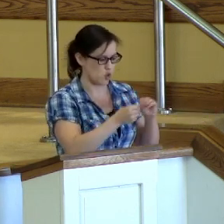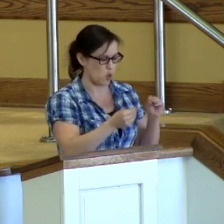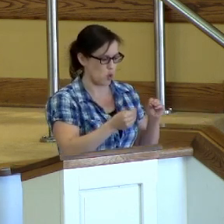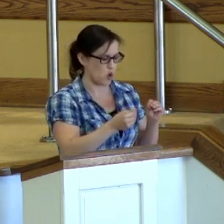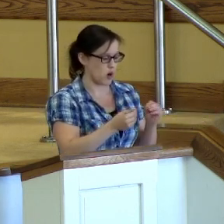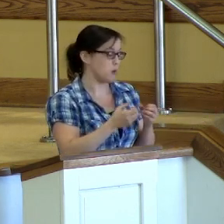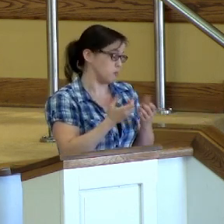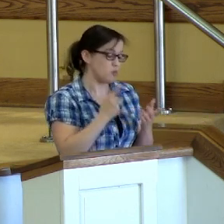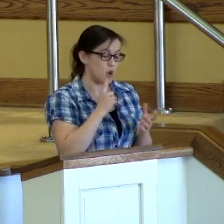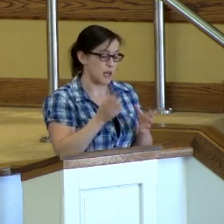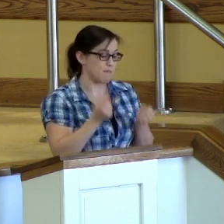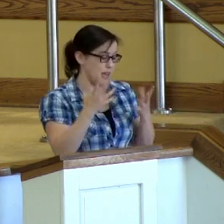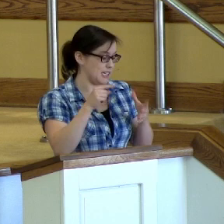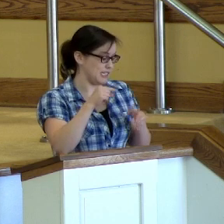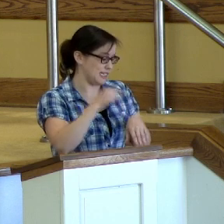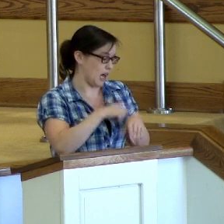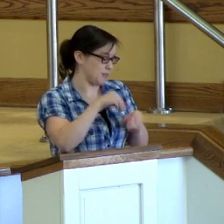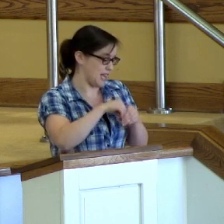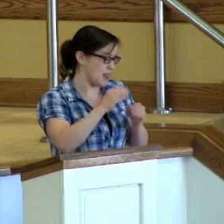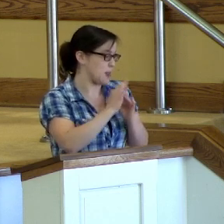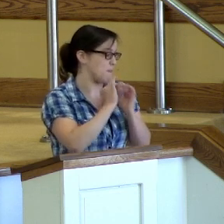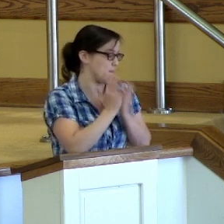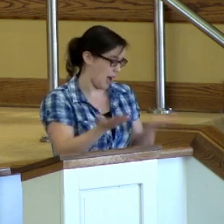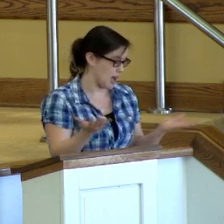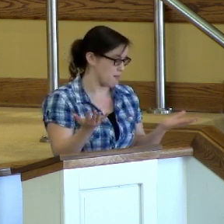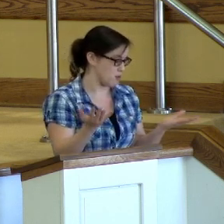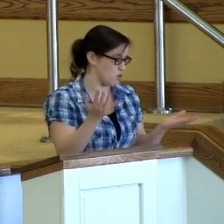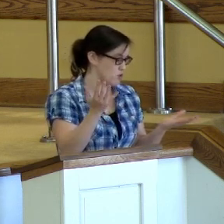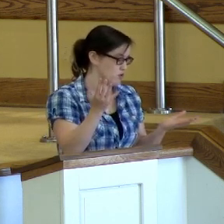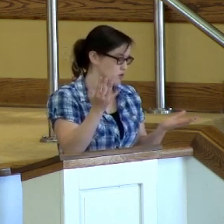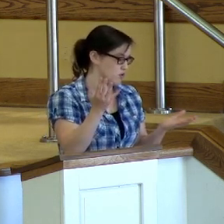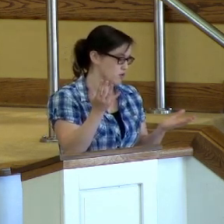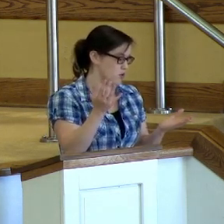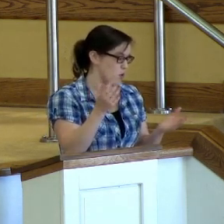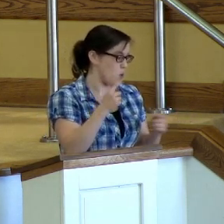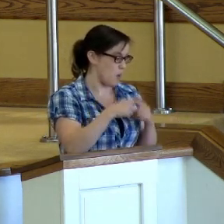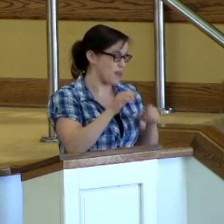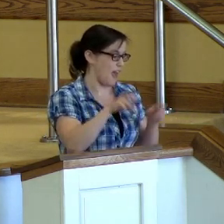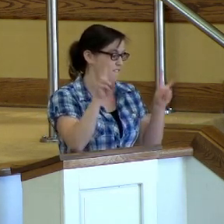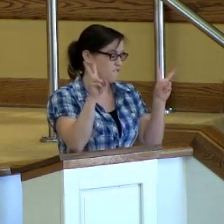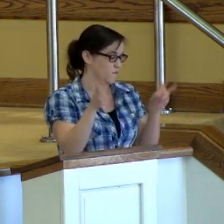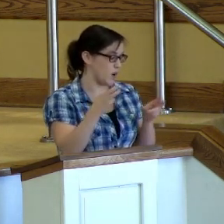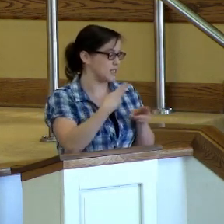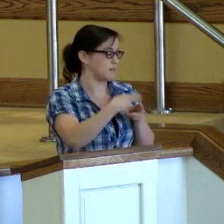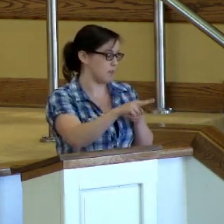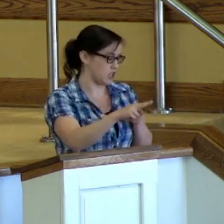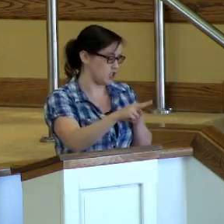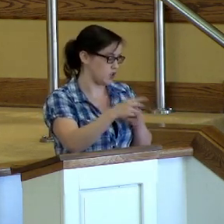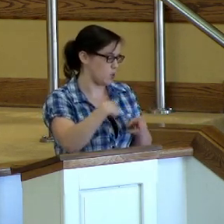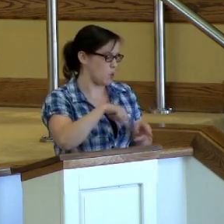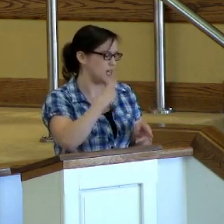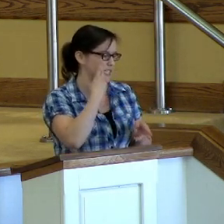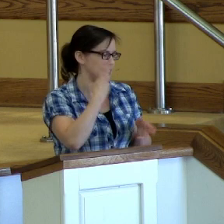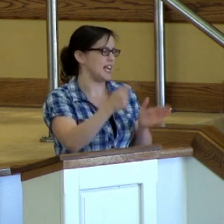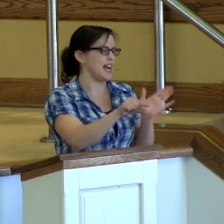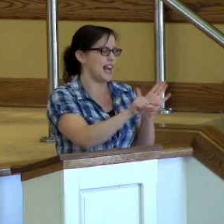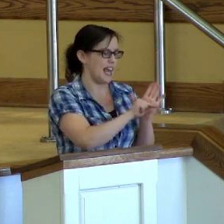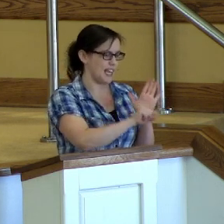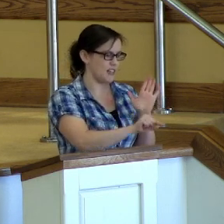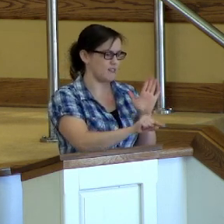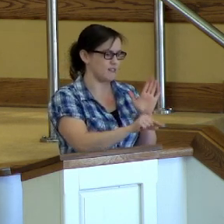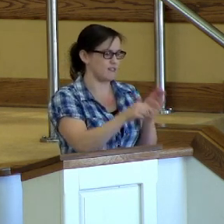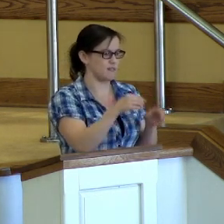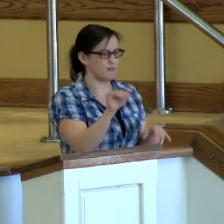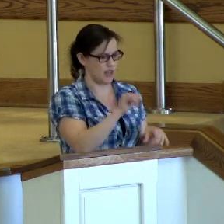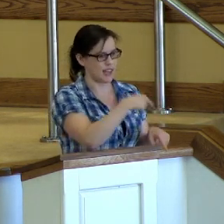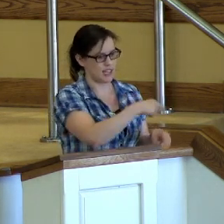Bible, through all Scripture, in these 99 times that phrase is mentioned, we see some negative connotations. And so, as we